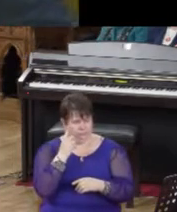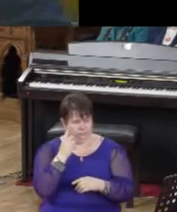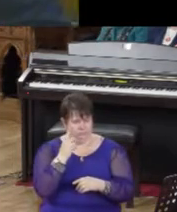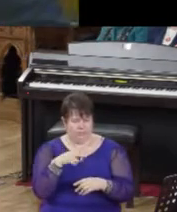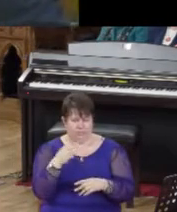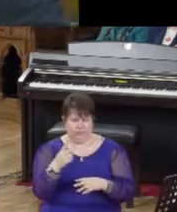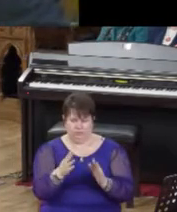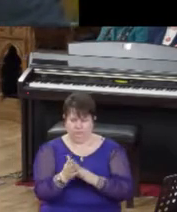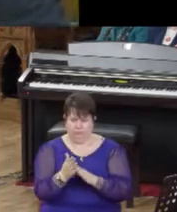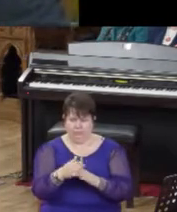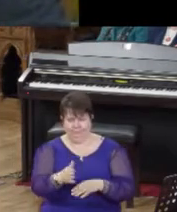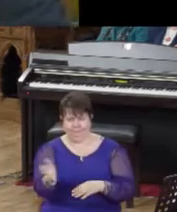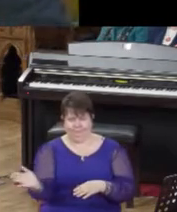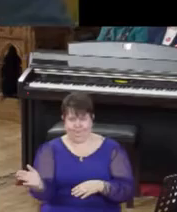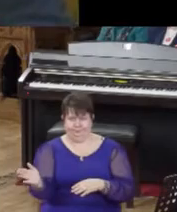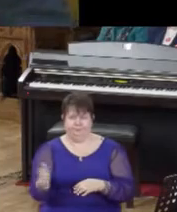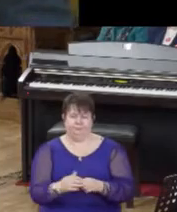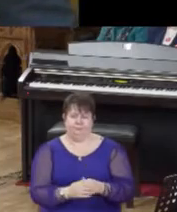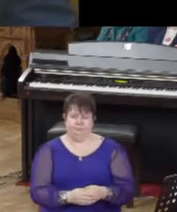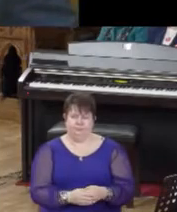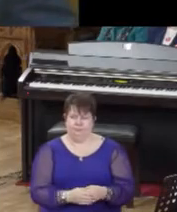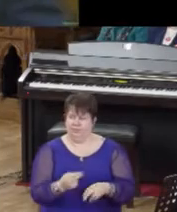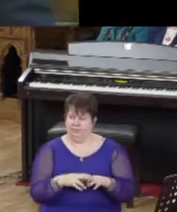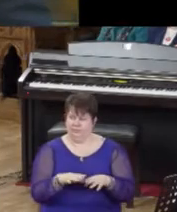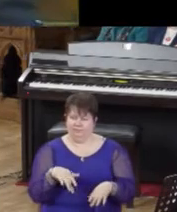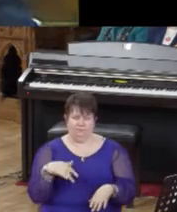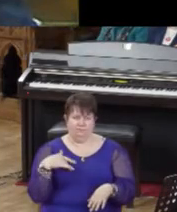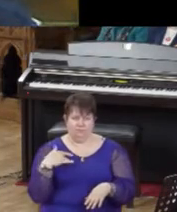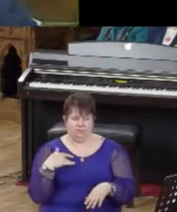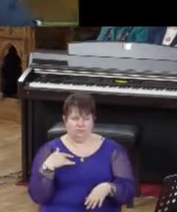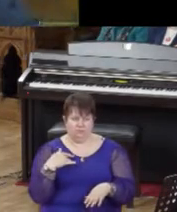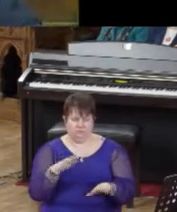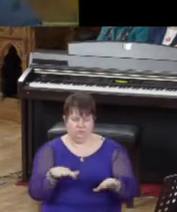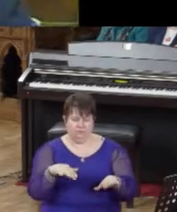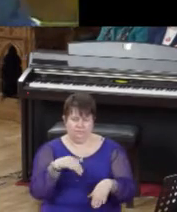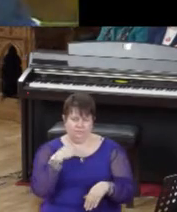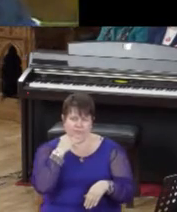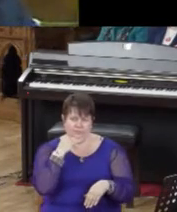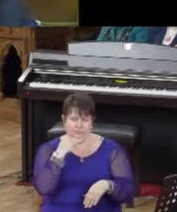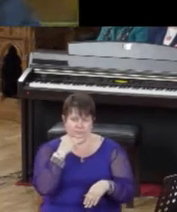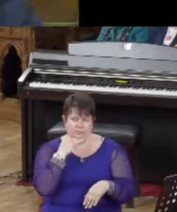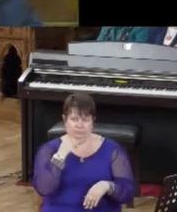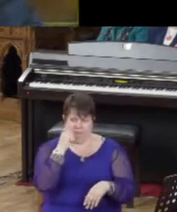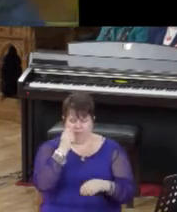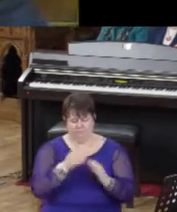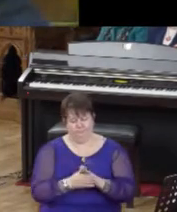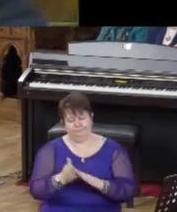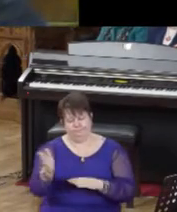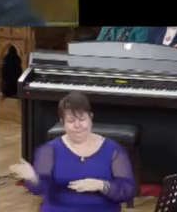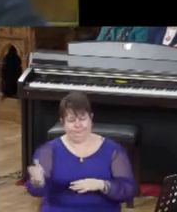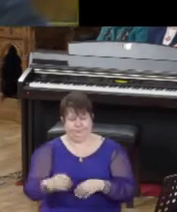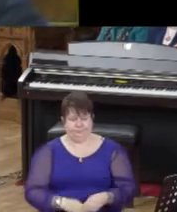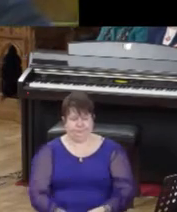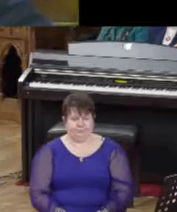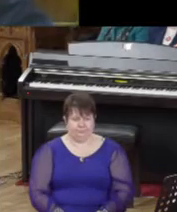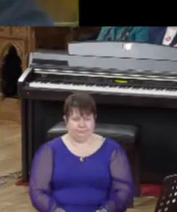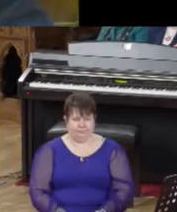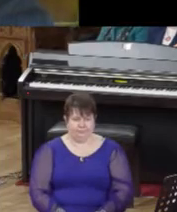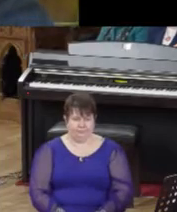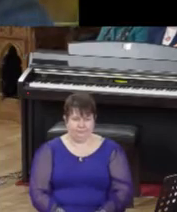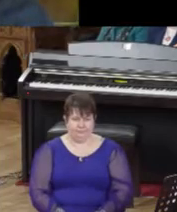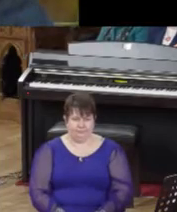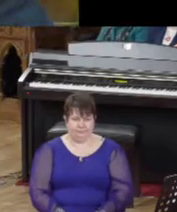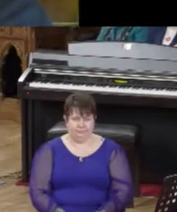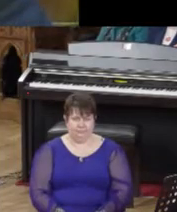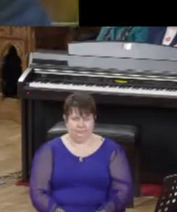second on the right. So if you feel that the kids are getting a wee bit fed up in my sermon, then you can take them through there. That